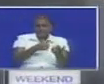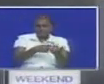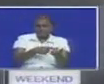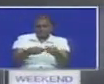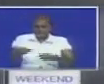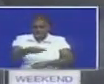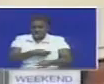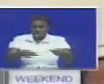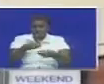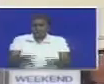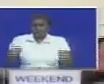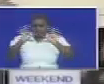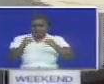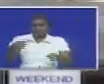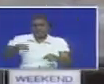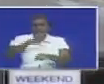economic value that you're getting.